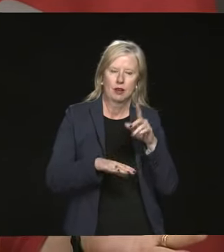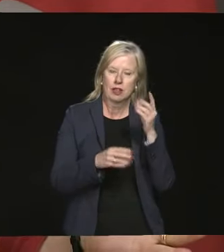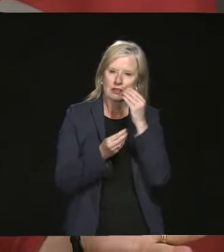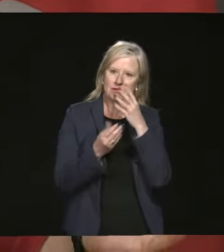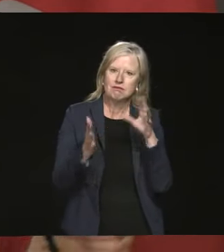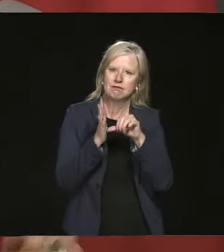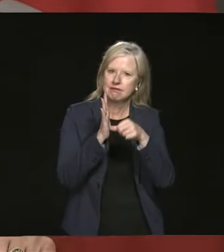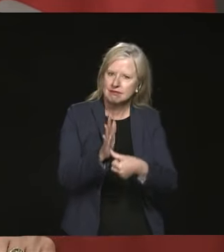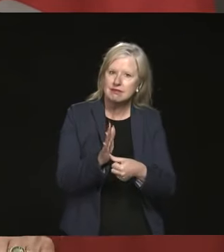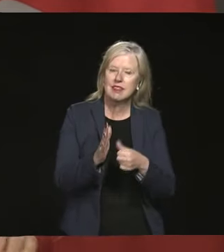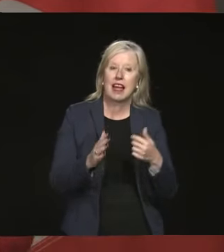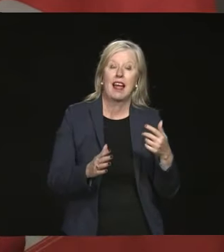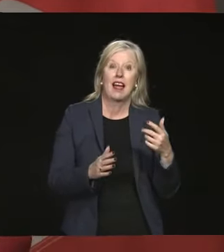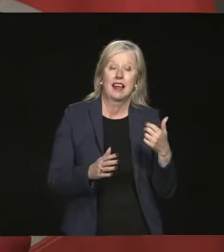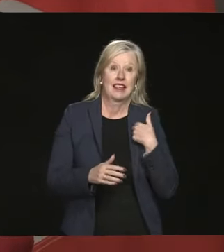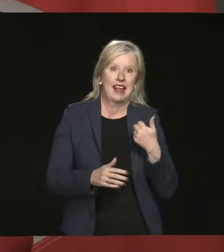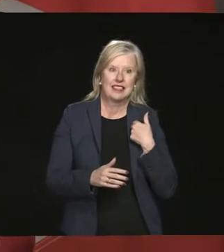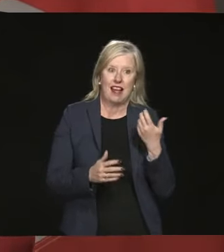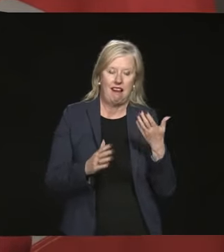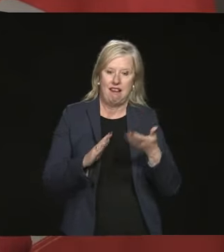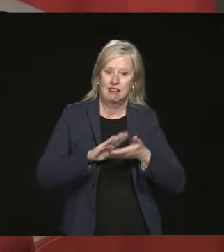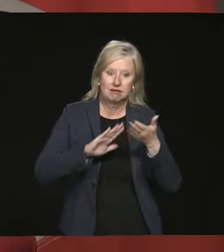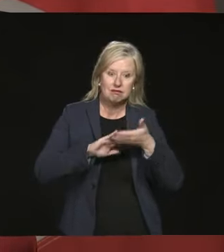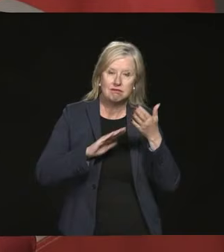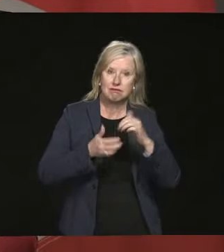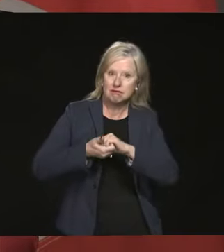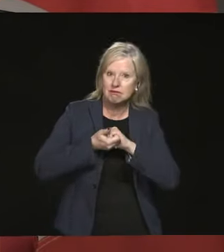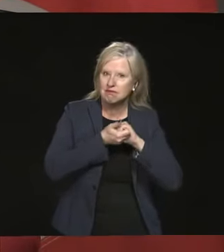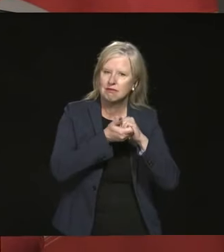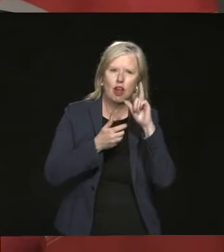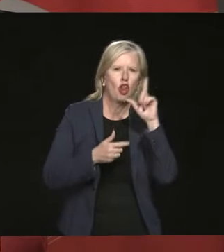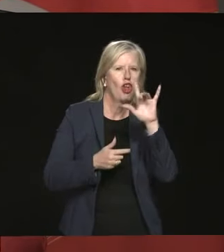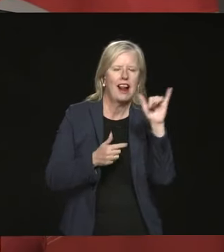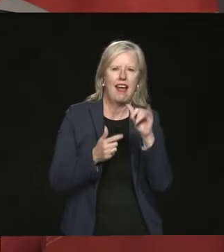marathon, and we are not at the finish line yet.